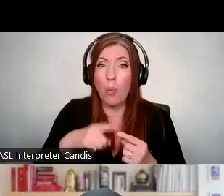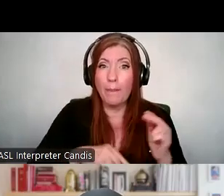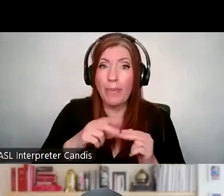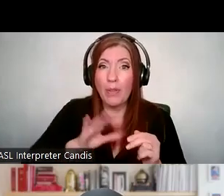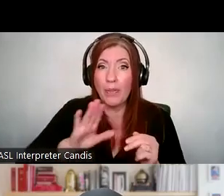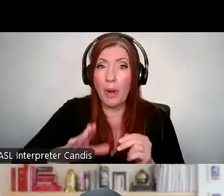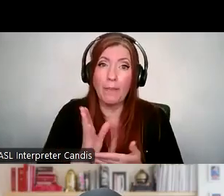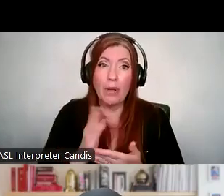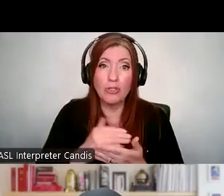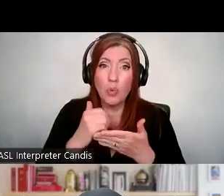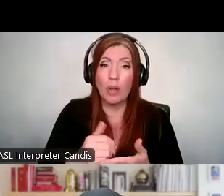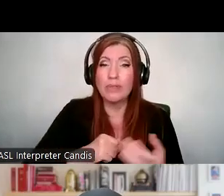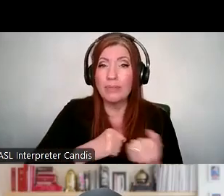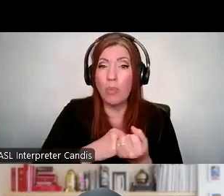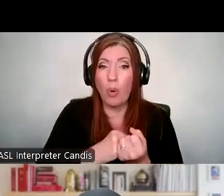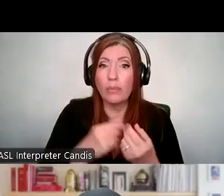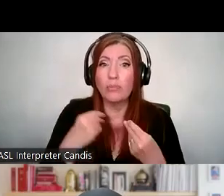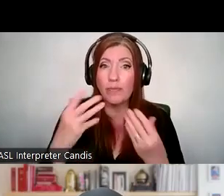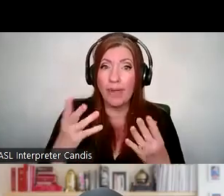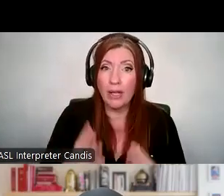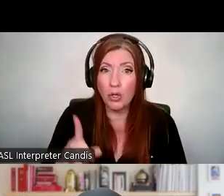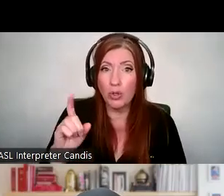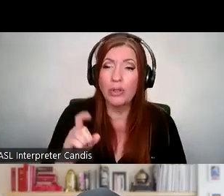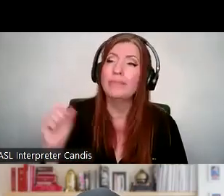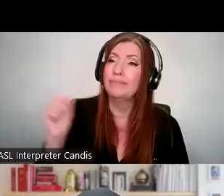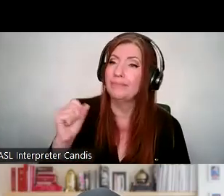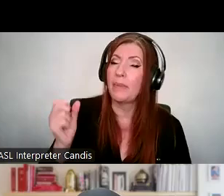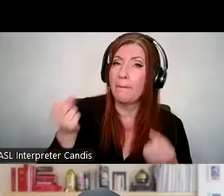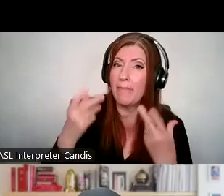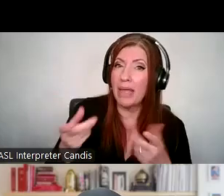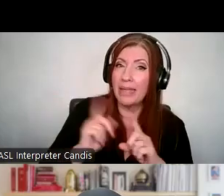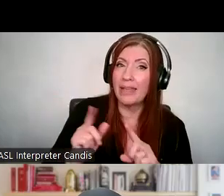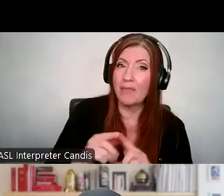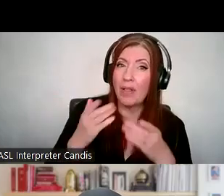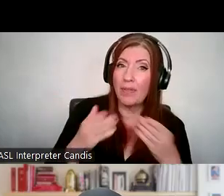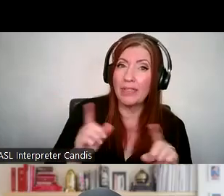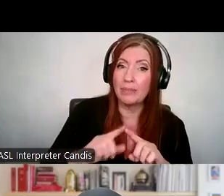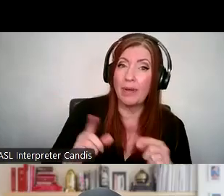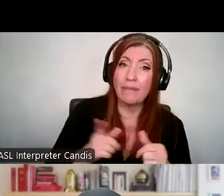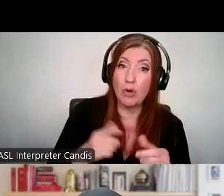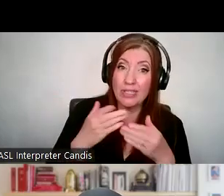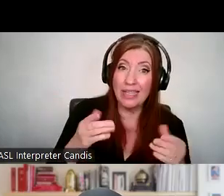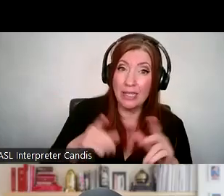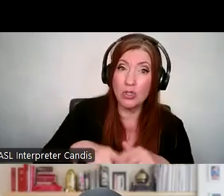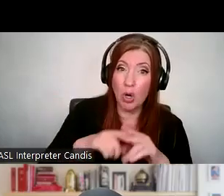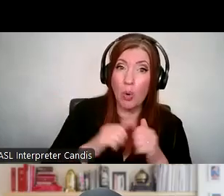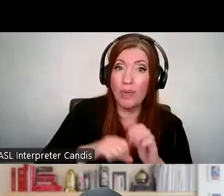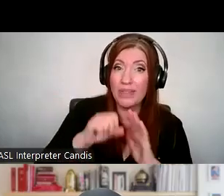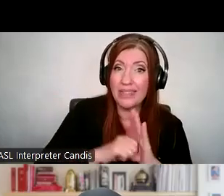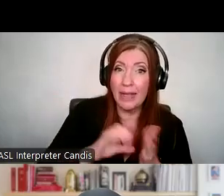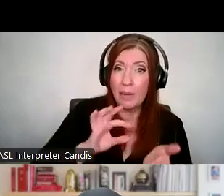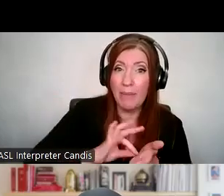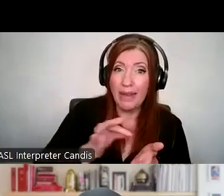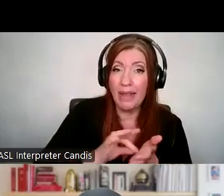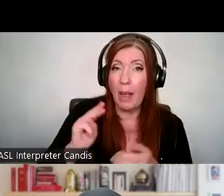support providers? Yeah, so there are a number of things, but I think the first is, look, we start with state Medicaid